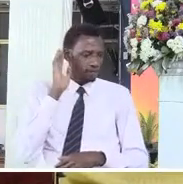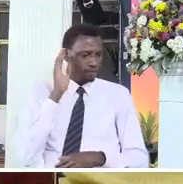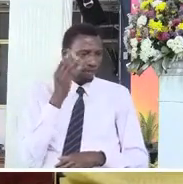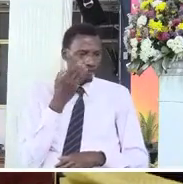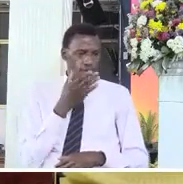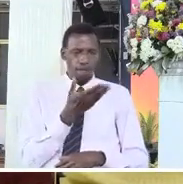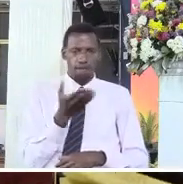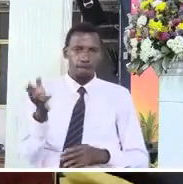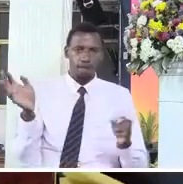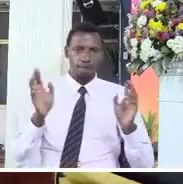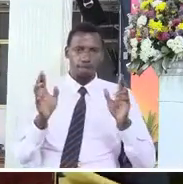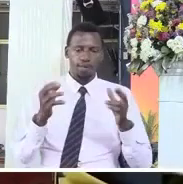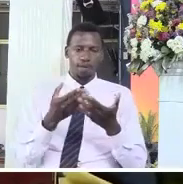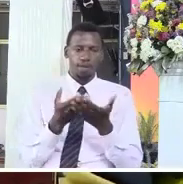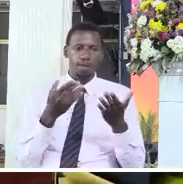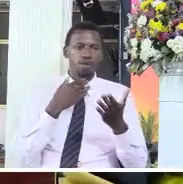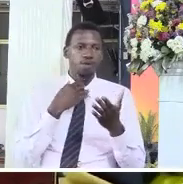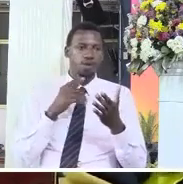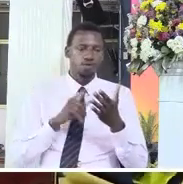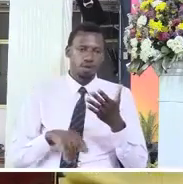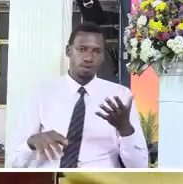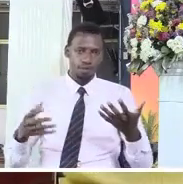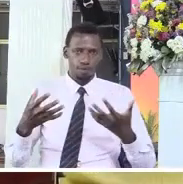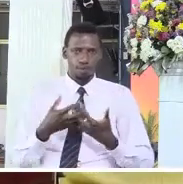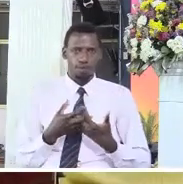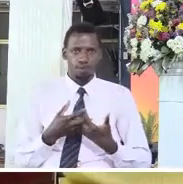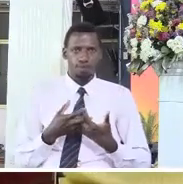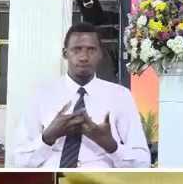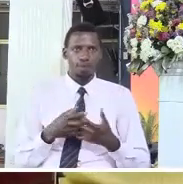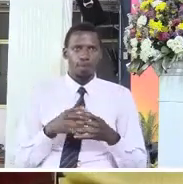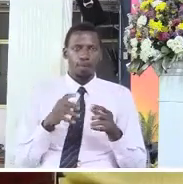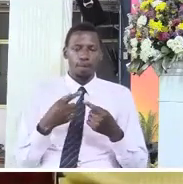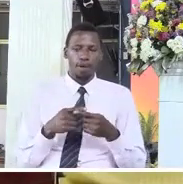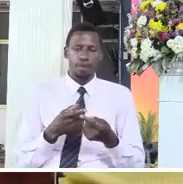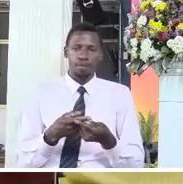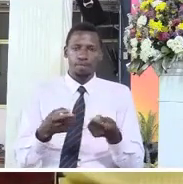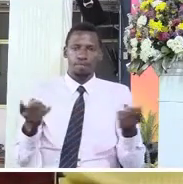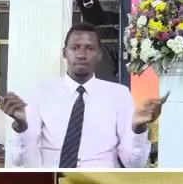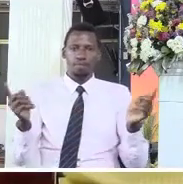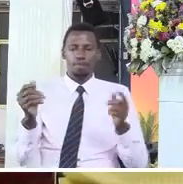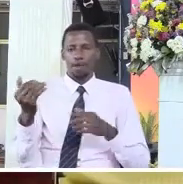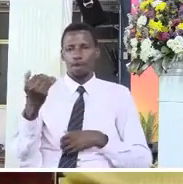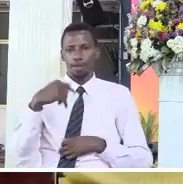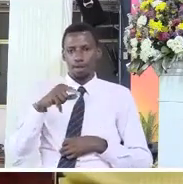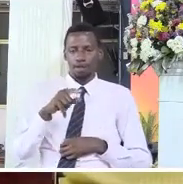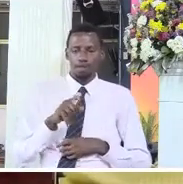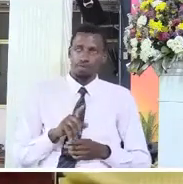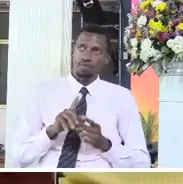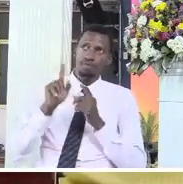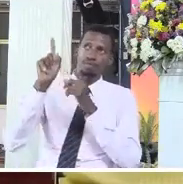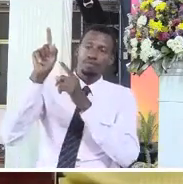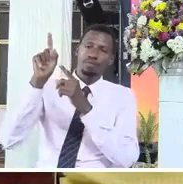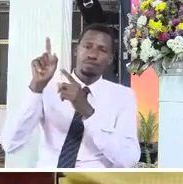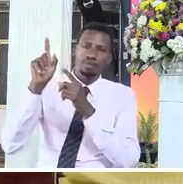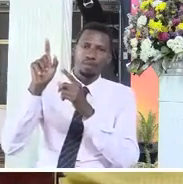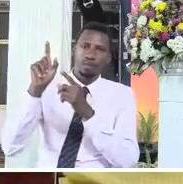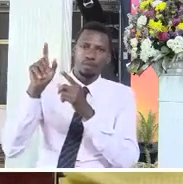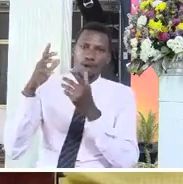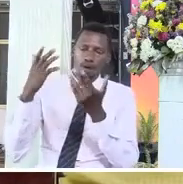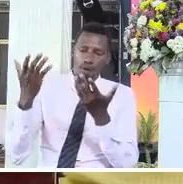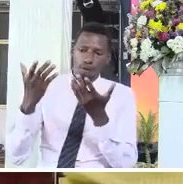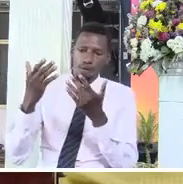We have heard they just want to be integrated. But they're asking us to go upstream by coming where they